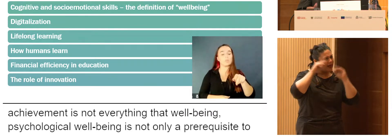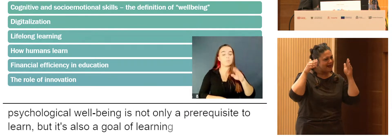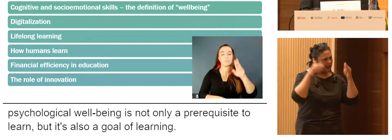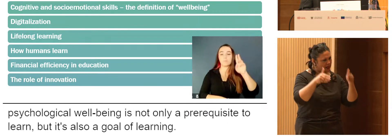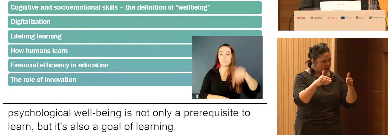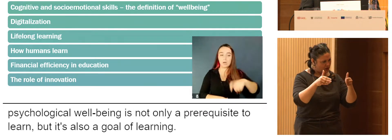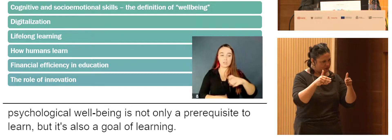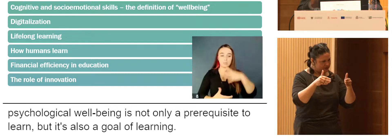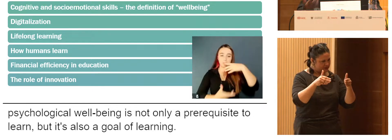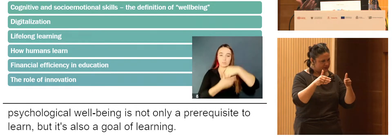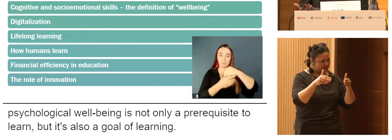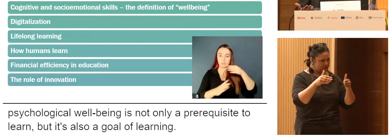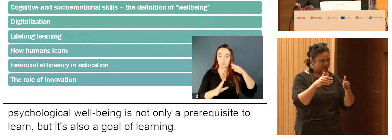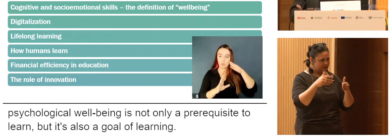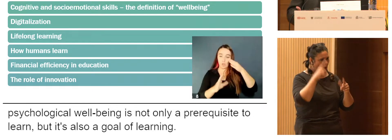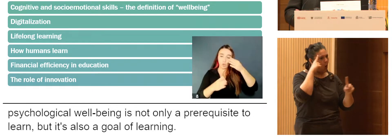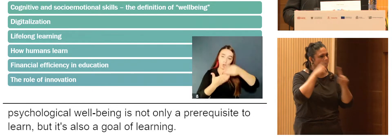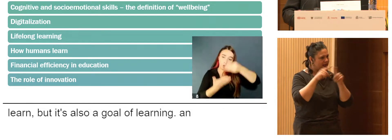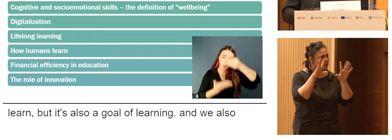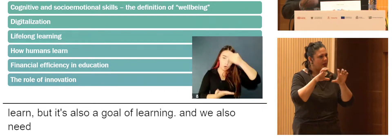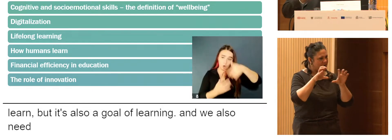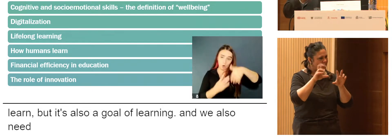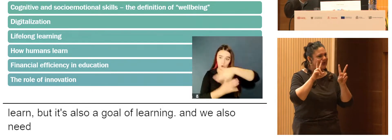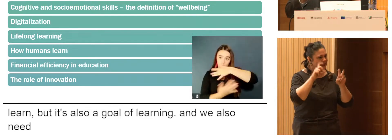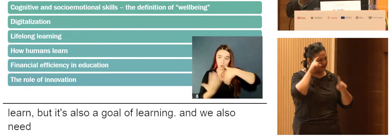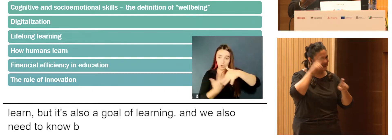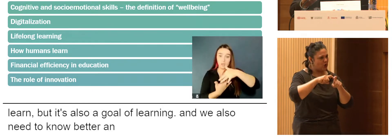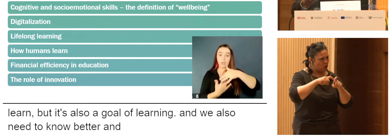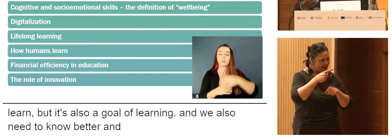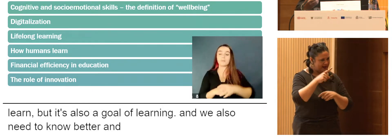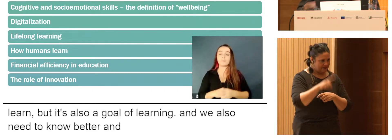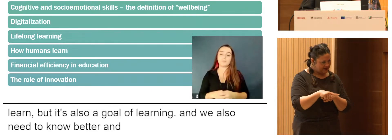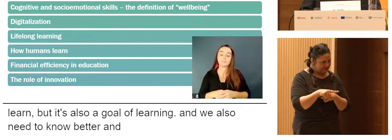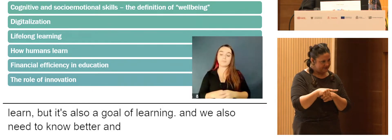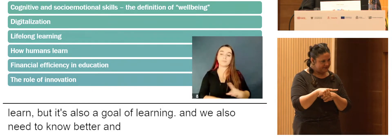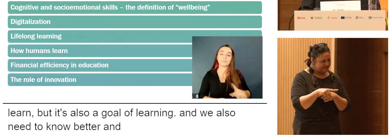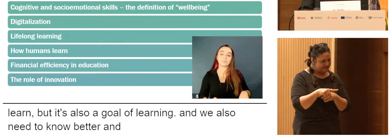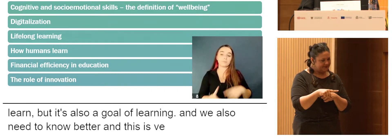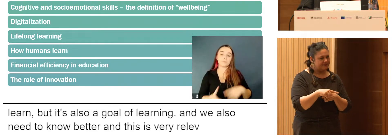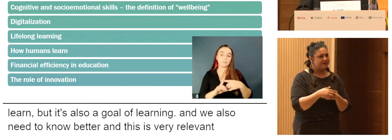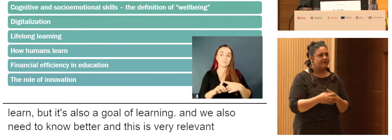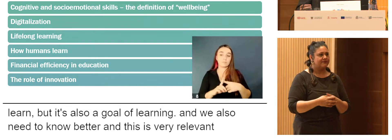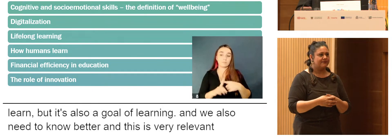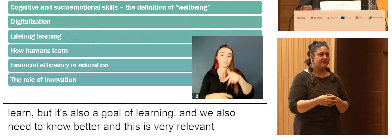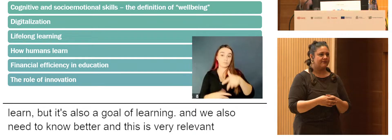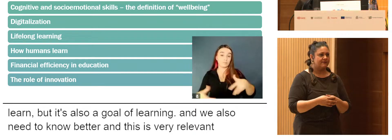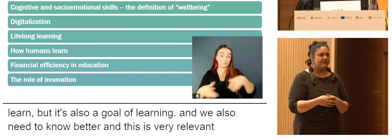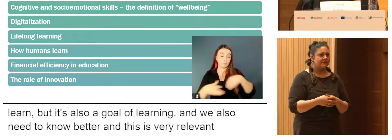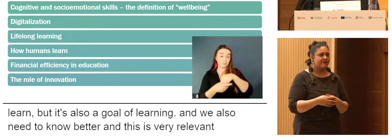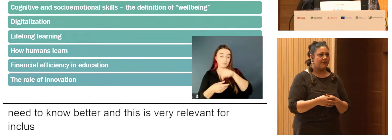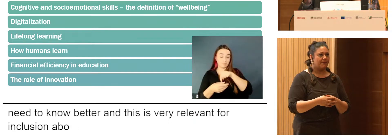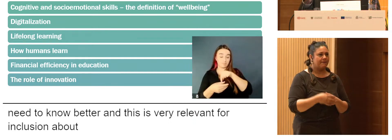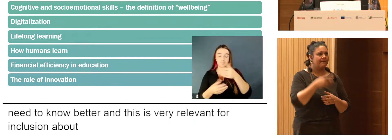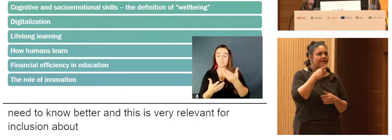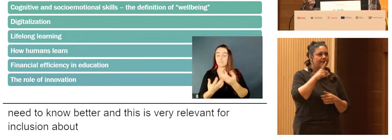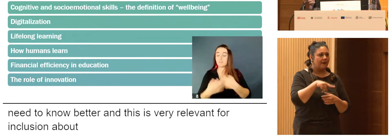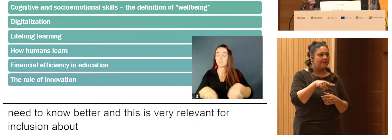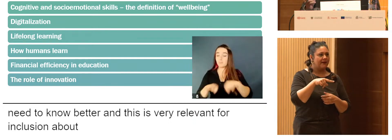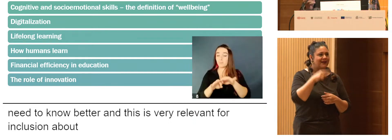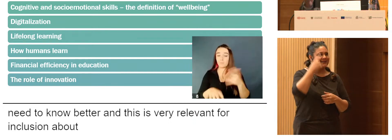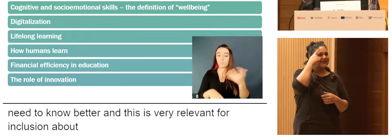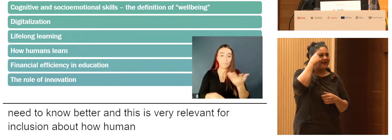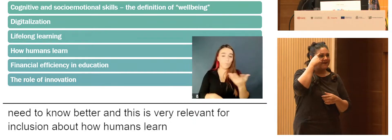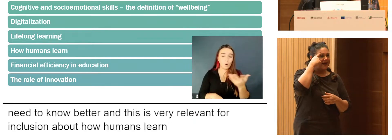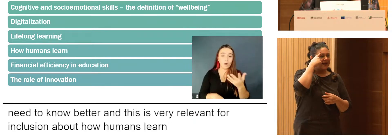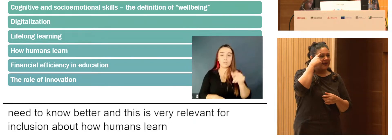And we also need to know better, and this is very relevant for inclusion, about how humans learn.